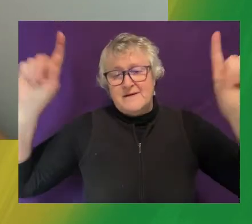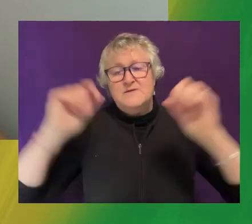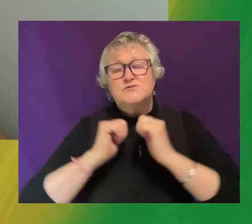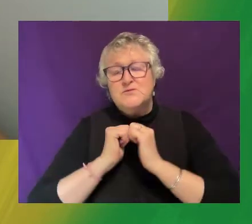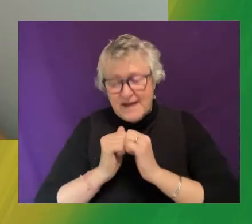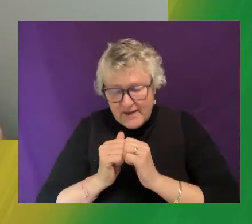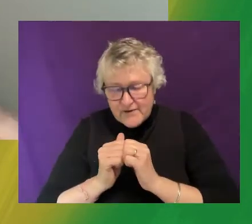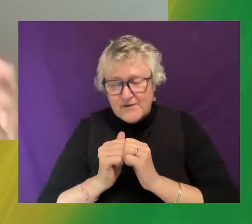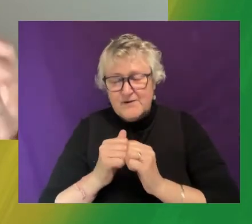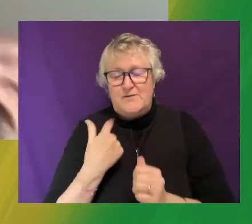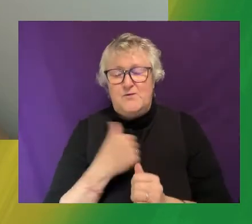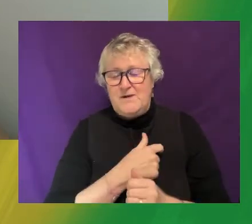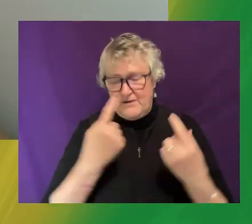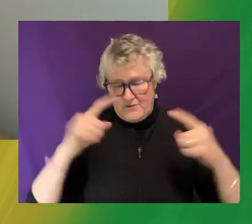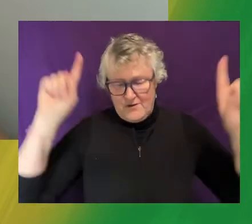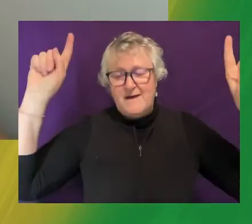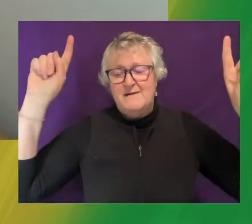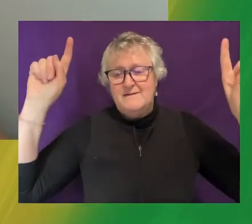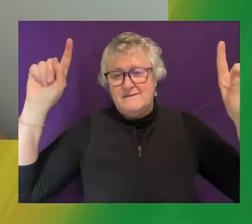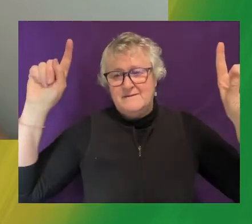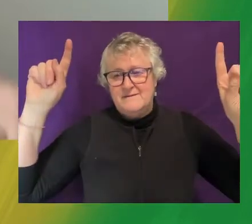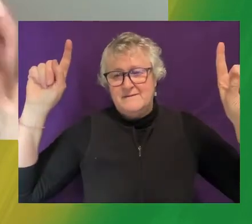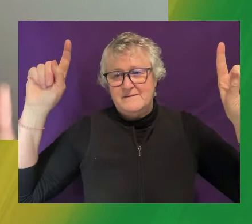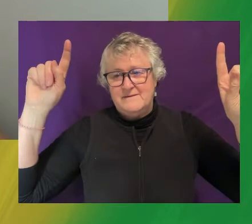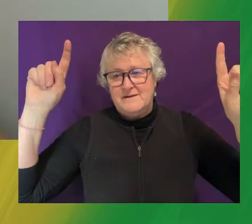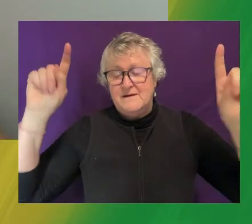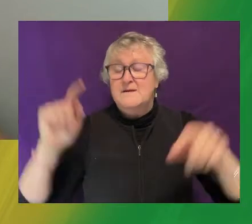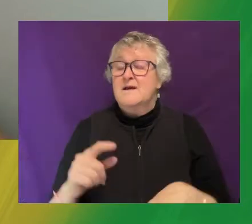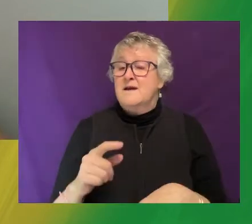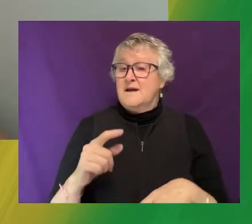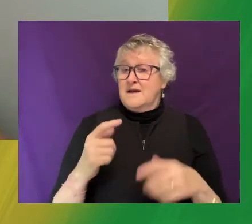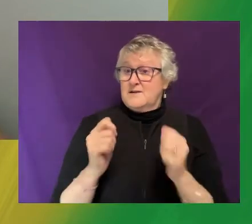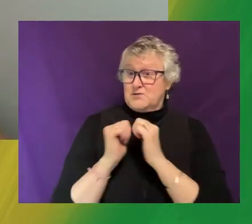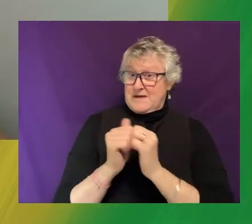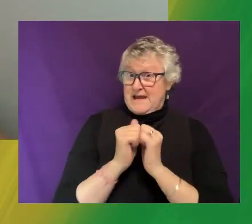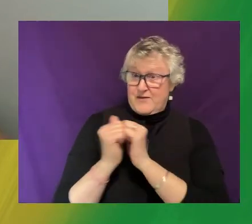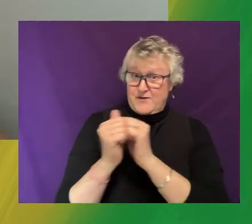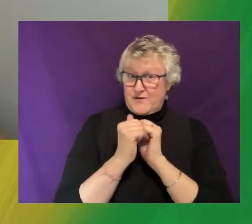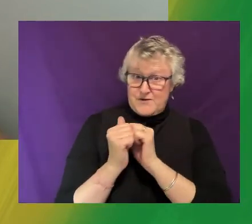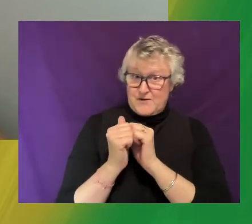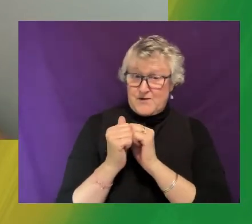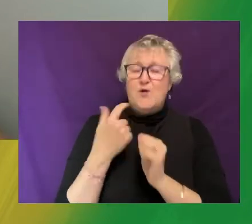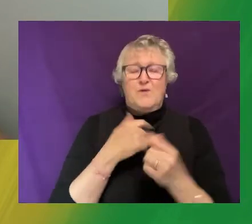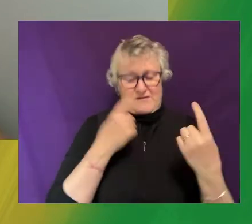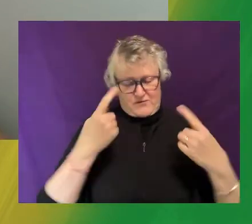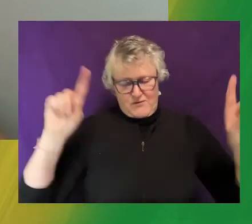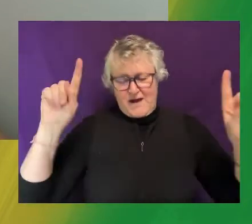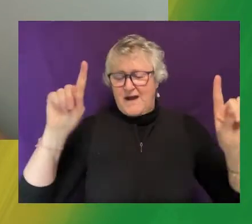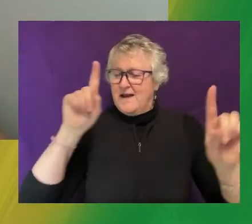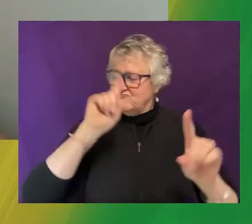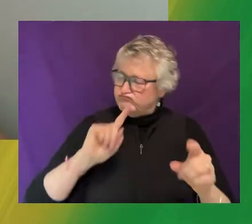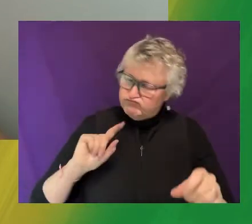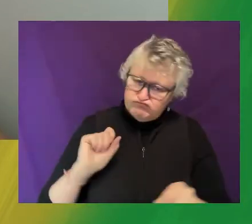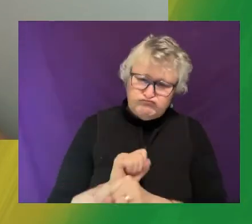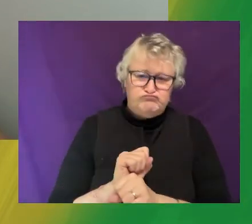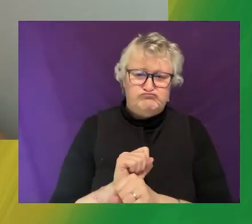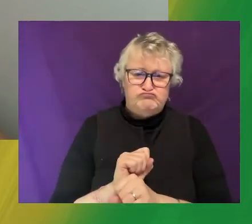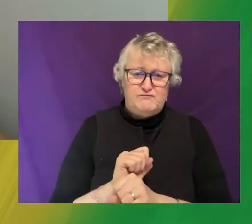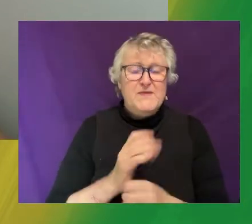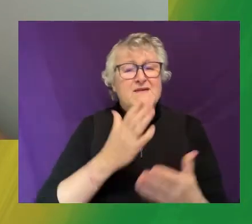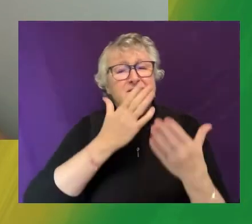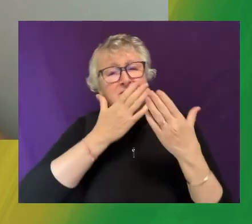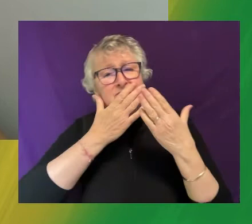Together we thrive indeed. Thank you, Tritons, for being present. Thank you for shining